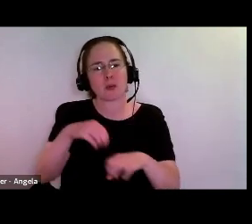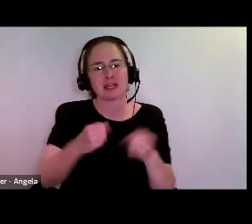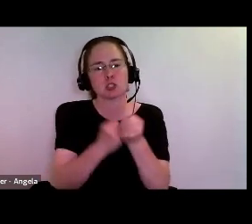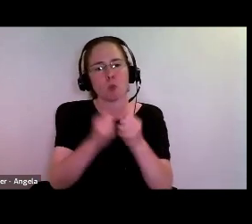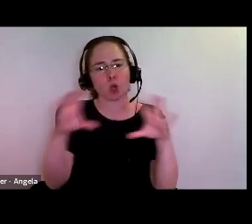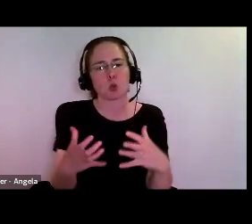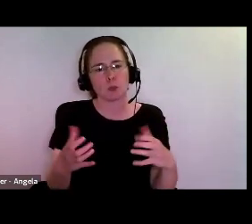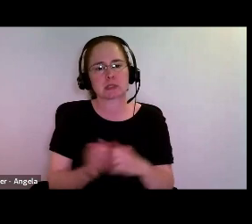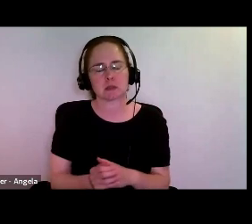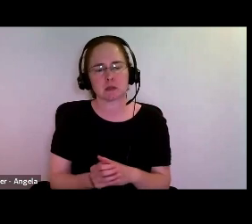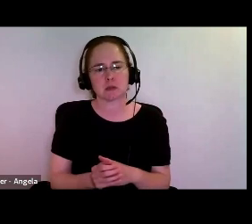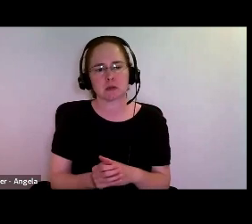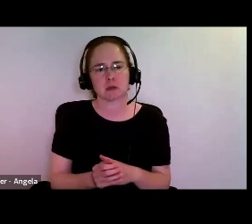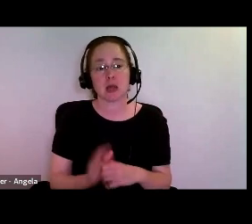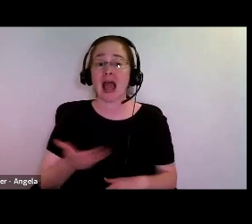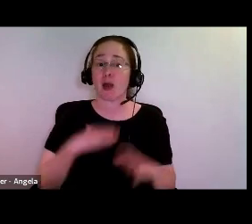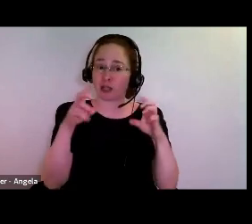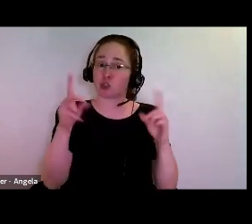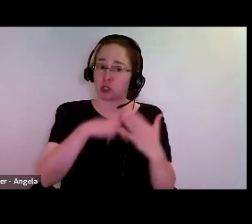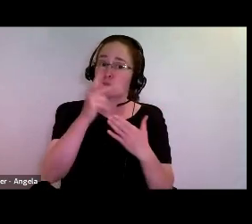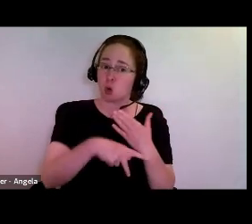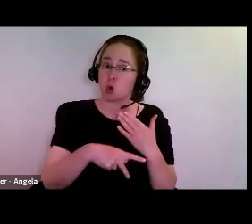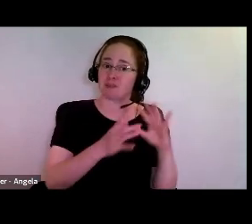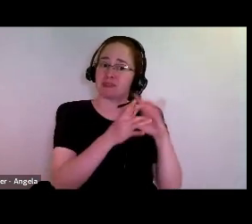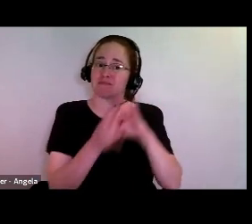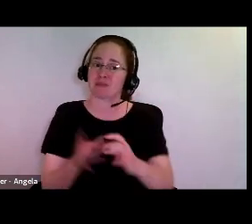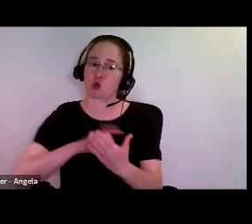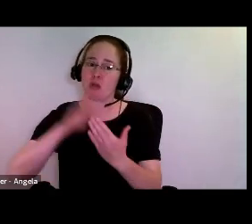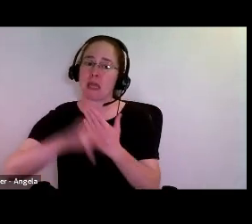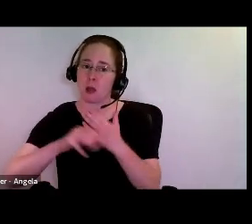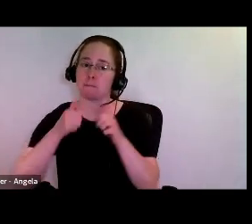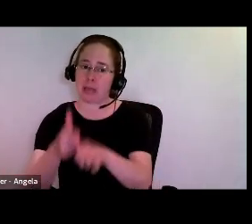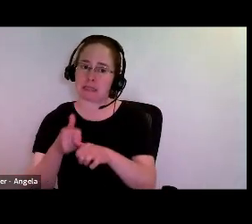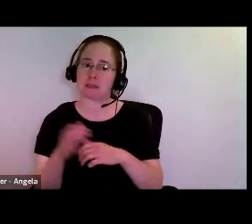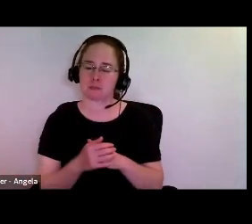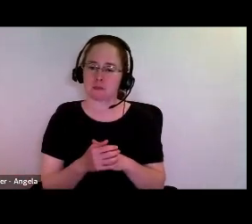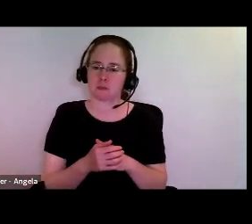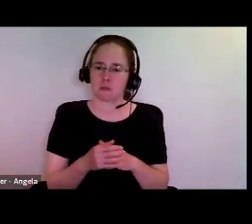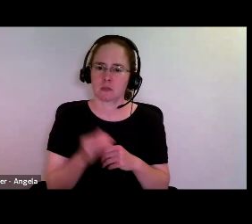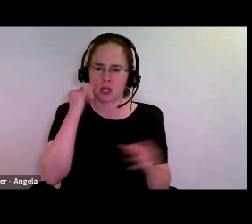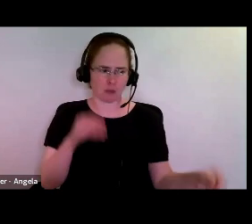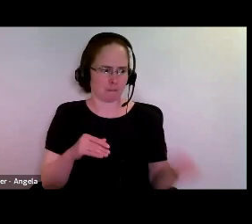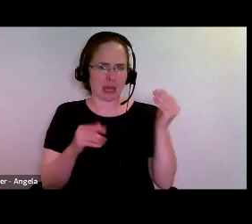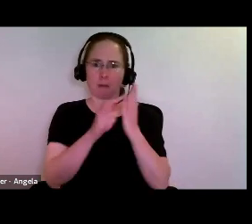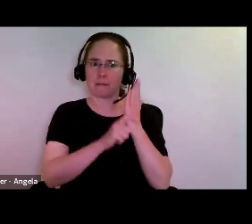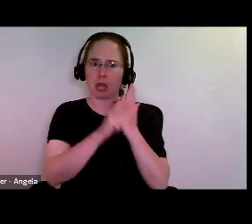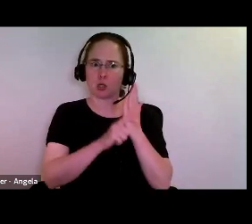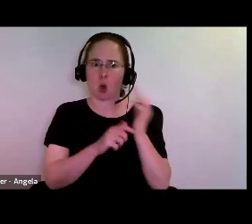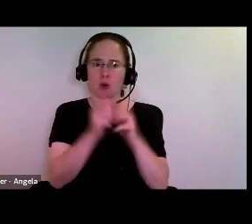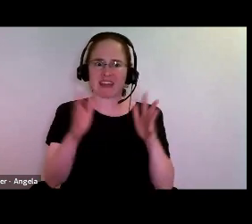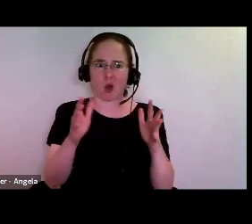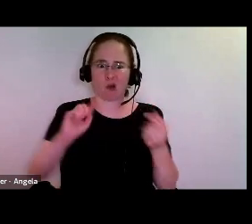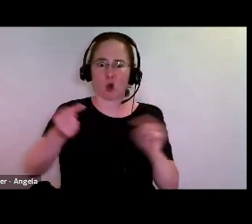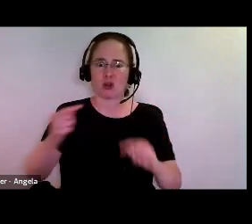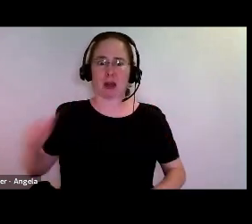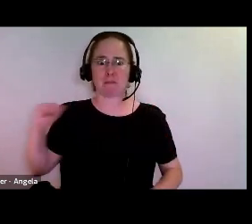groups. Our education programs are all curriculum based. If I could pick up one of my manuals without throwing my back out,